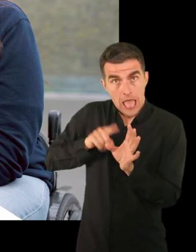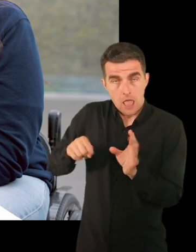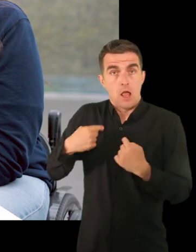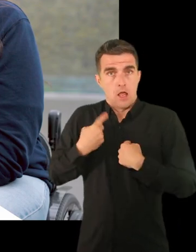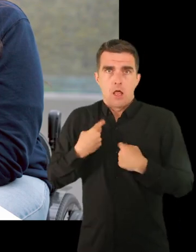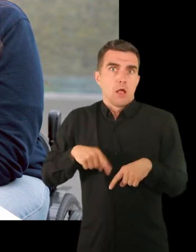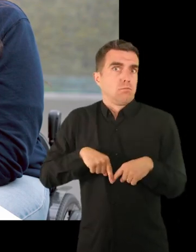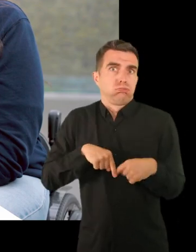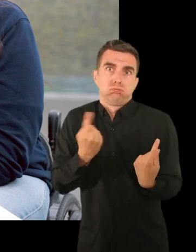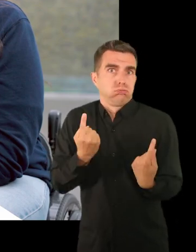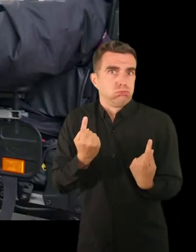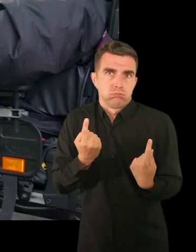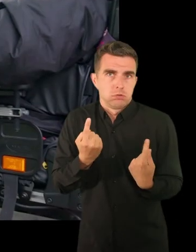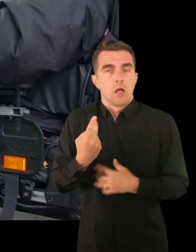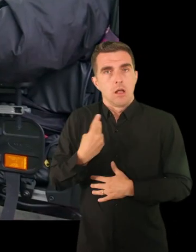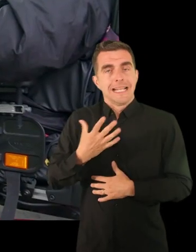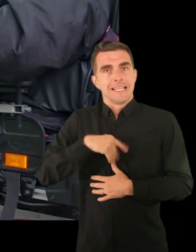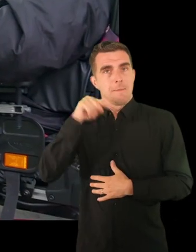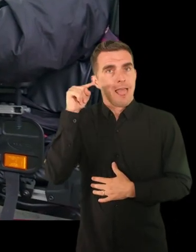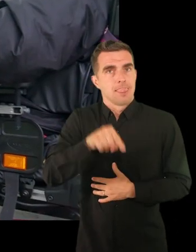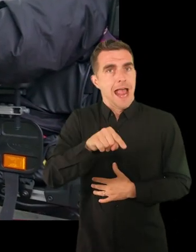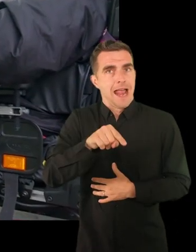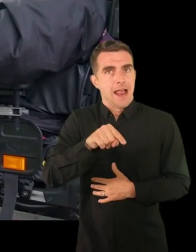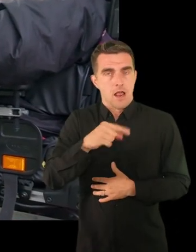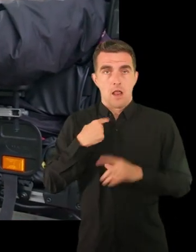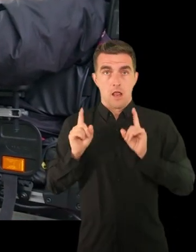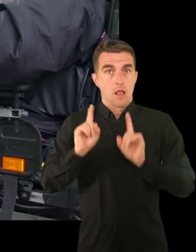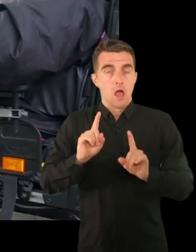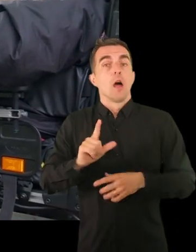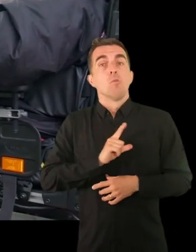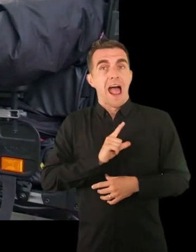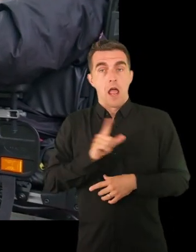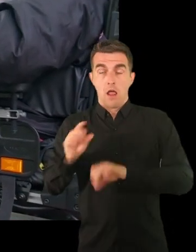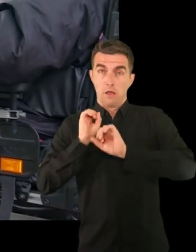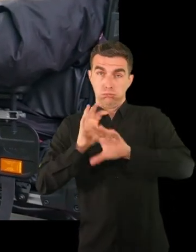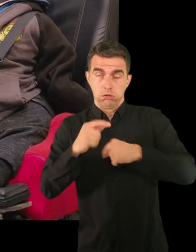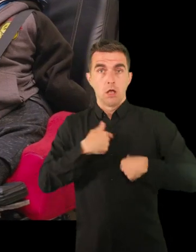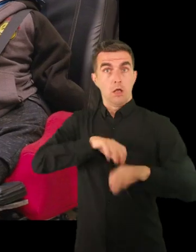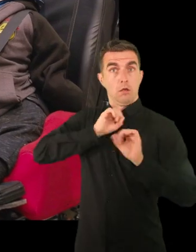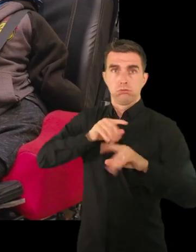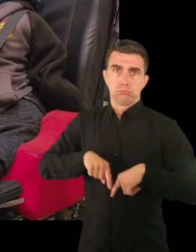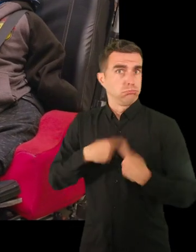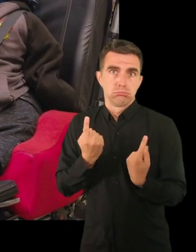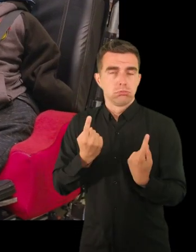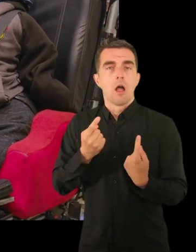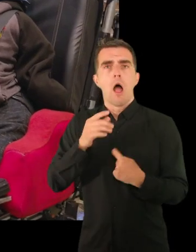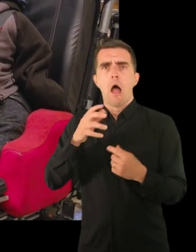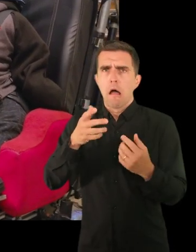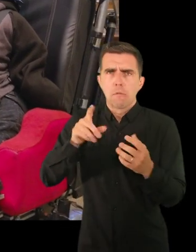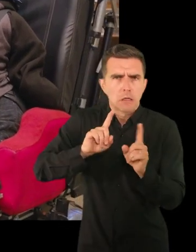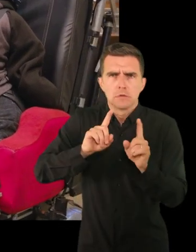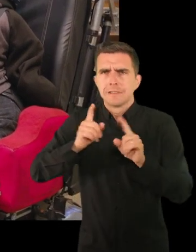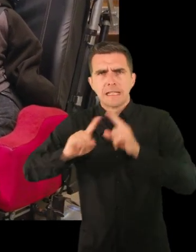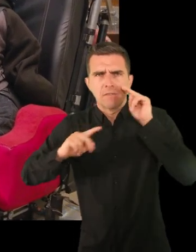access needs are vastly different. We need to both be in the room because we will both offer different